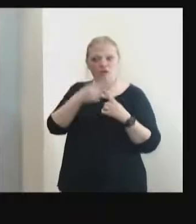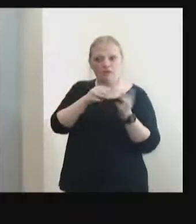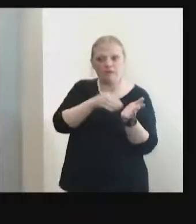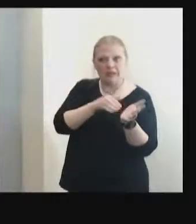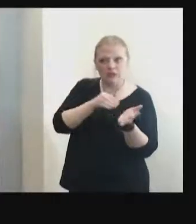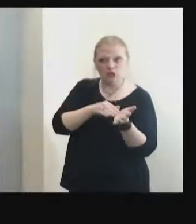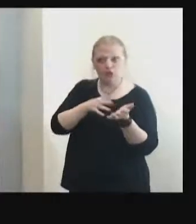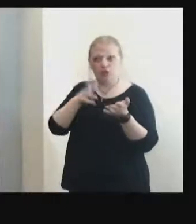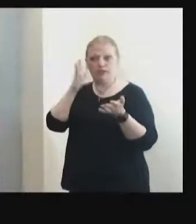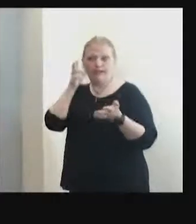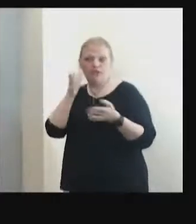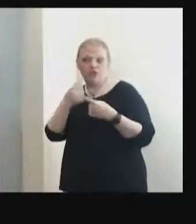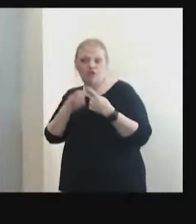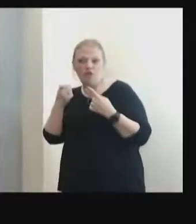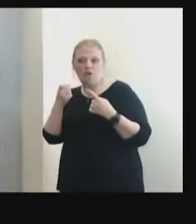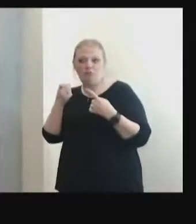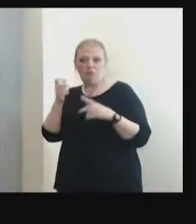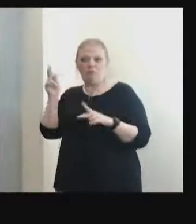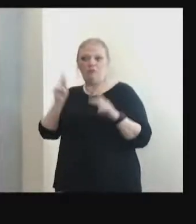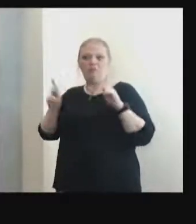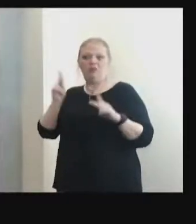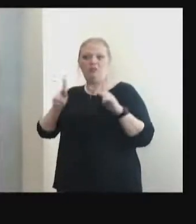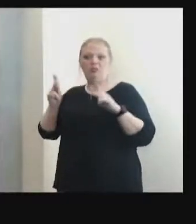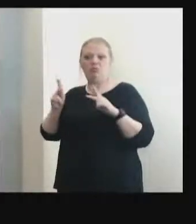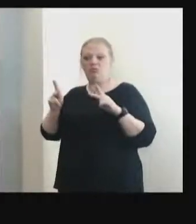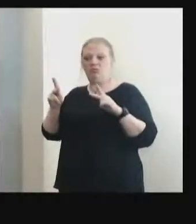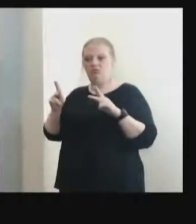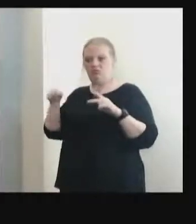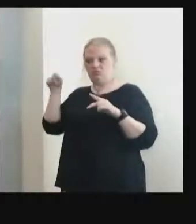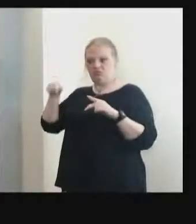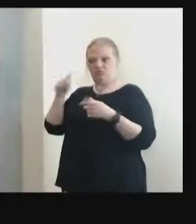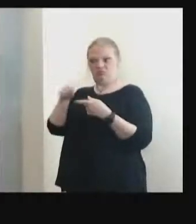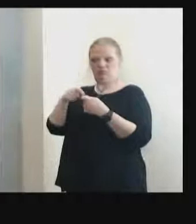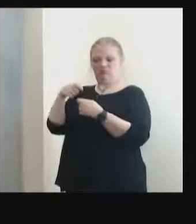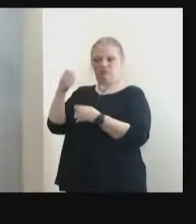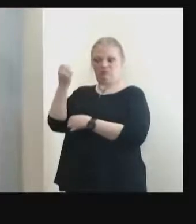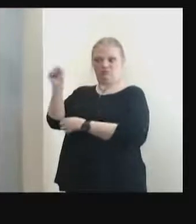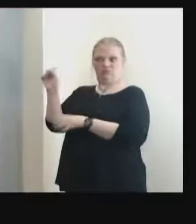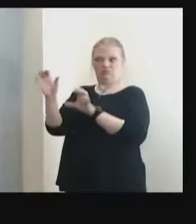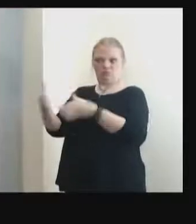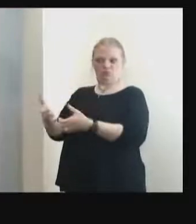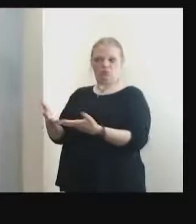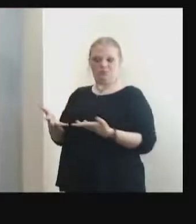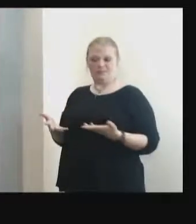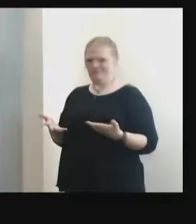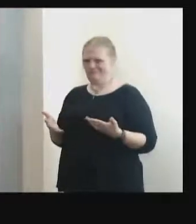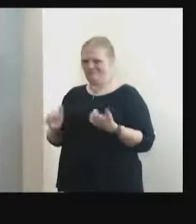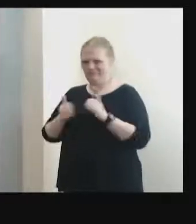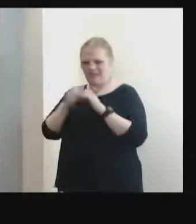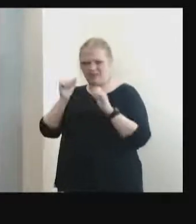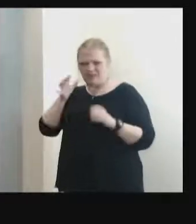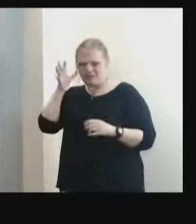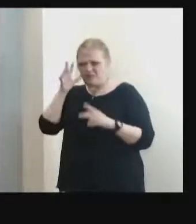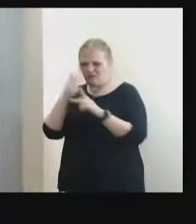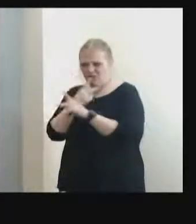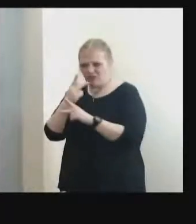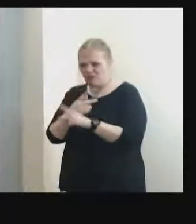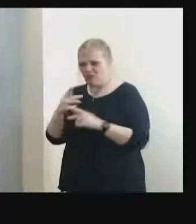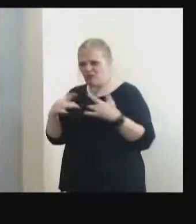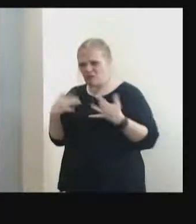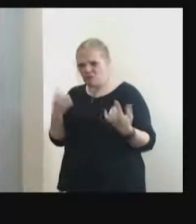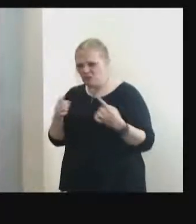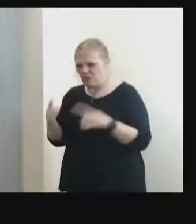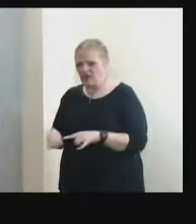hear something from the people on this particular group? How can a parent figure out what's going